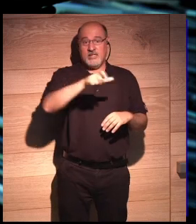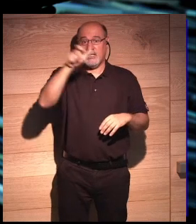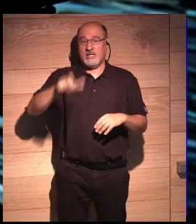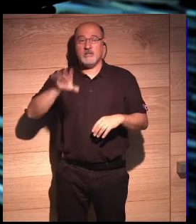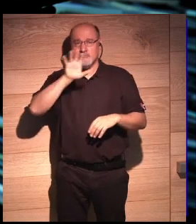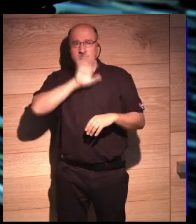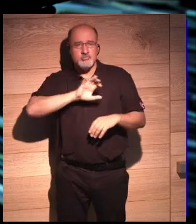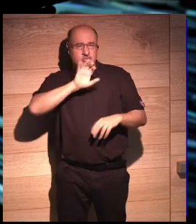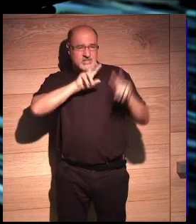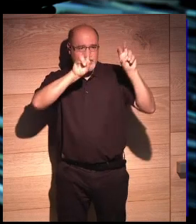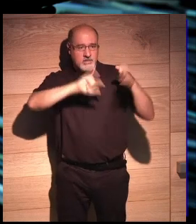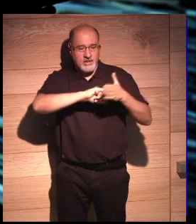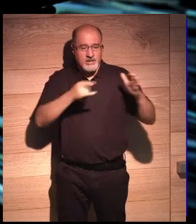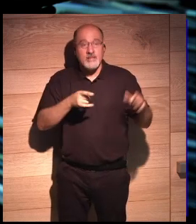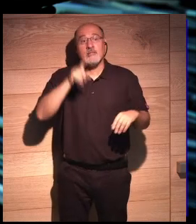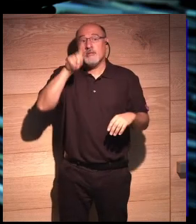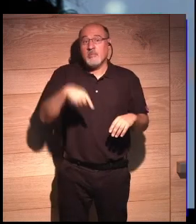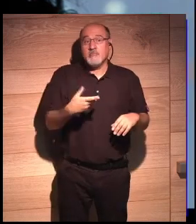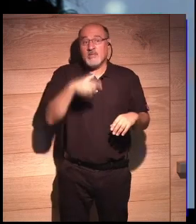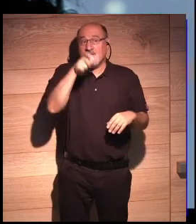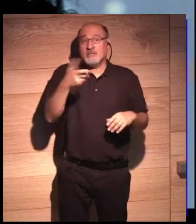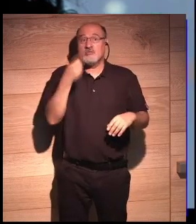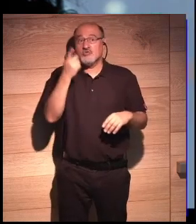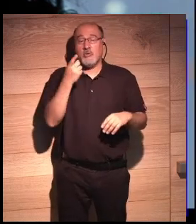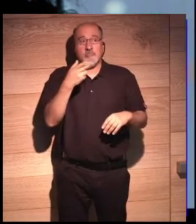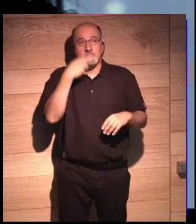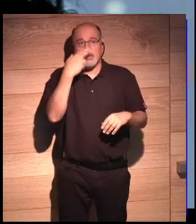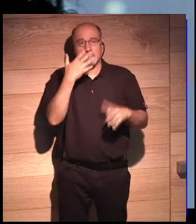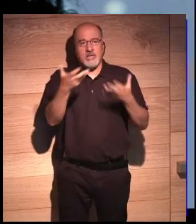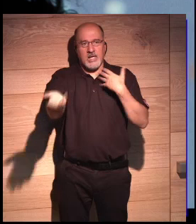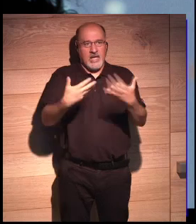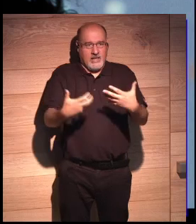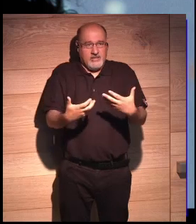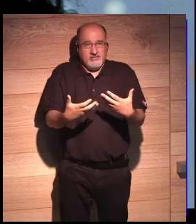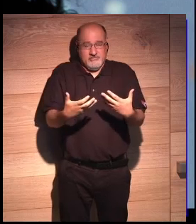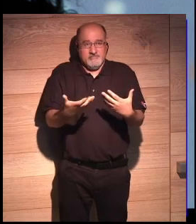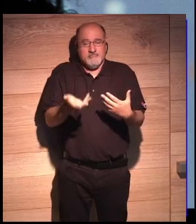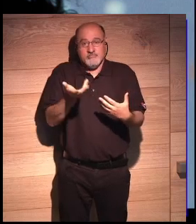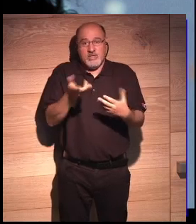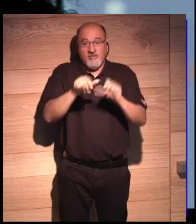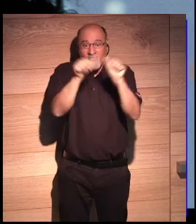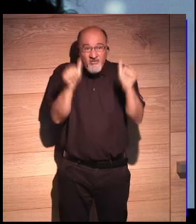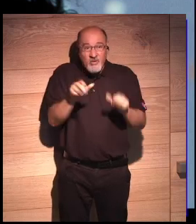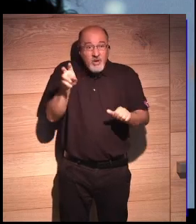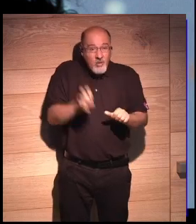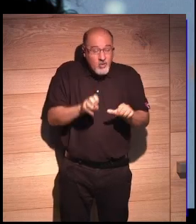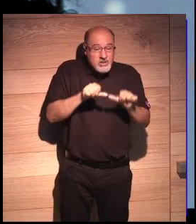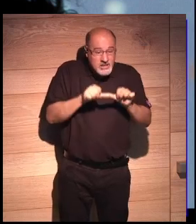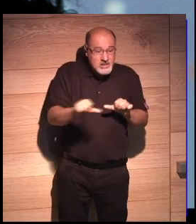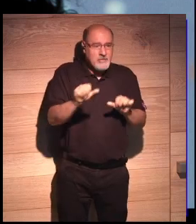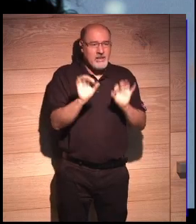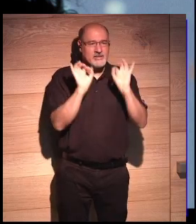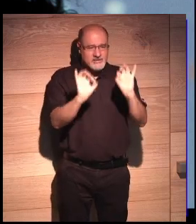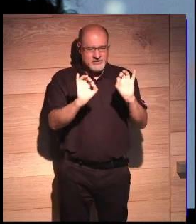people interested in fine art. And so it was a very useful way of being able to refine the